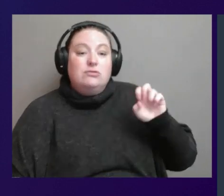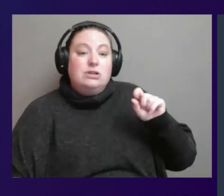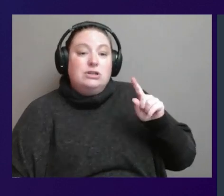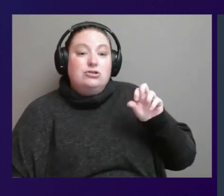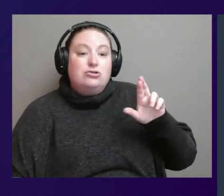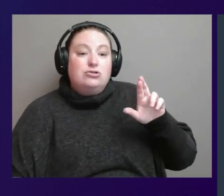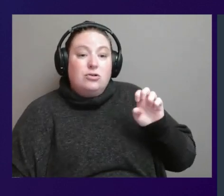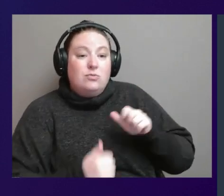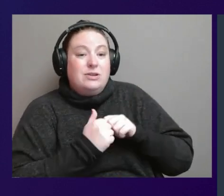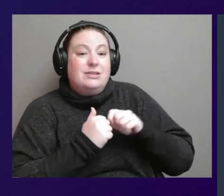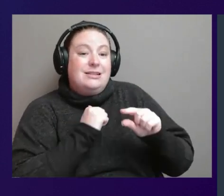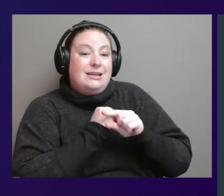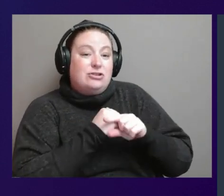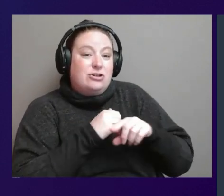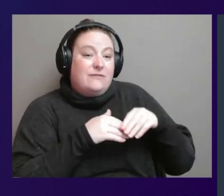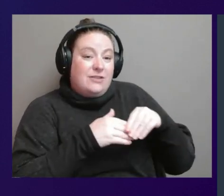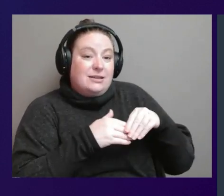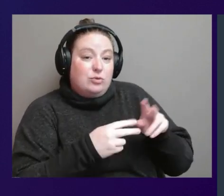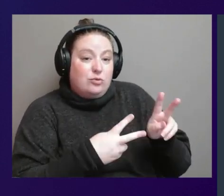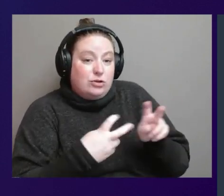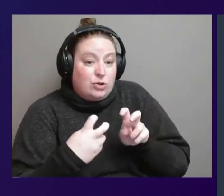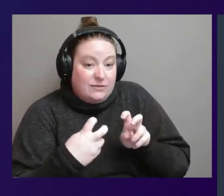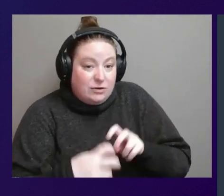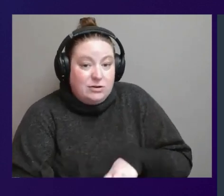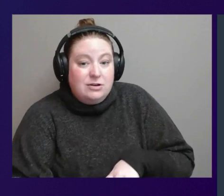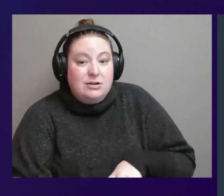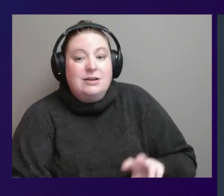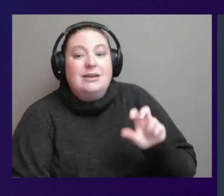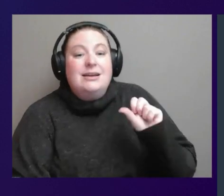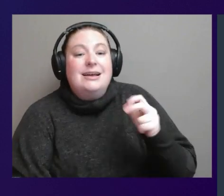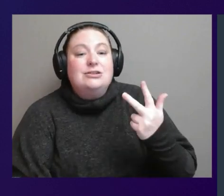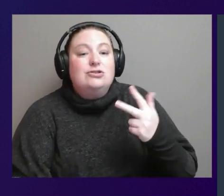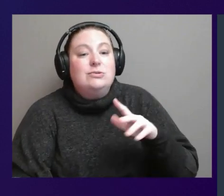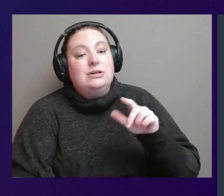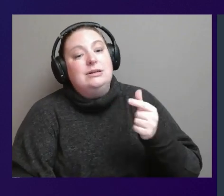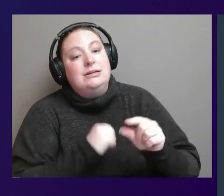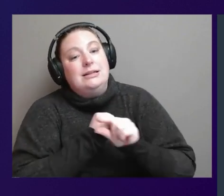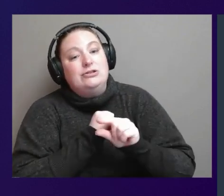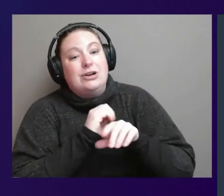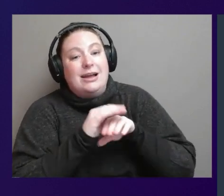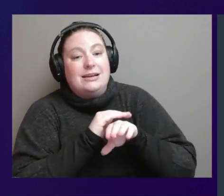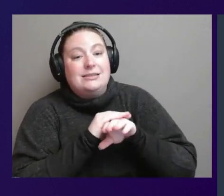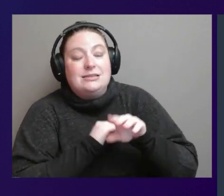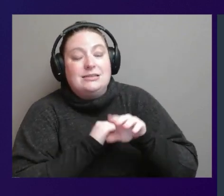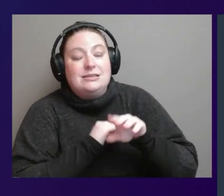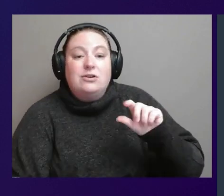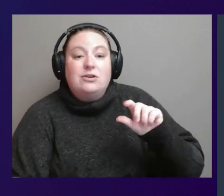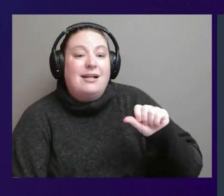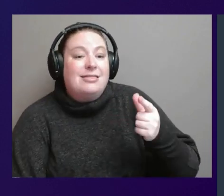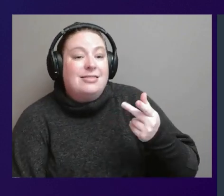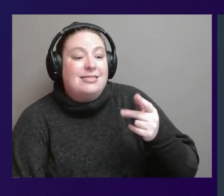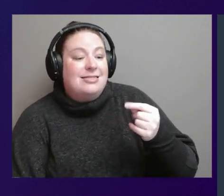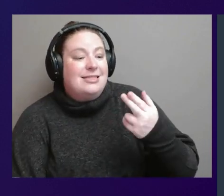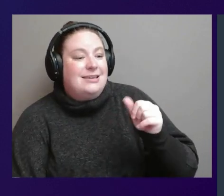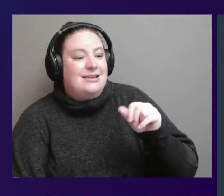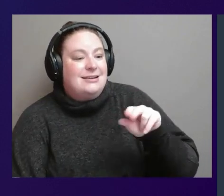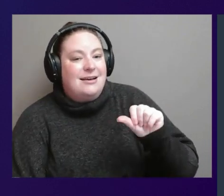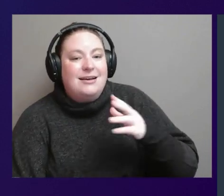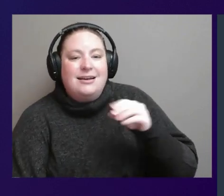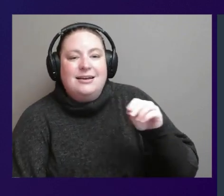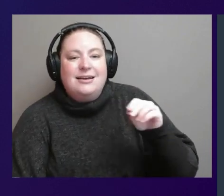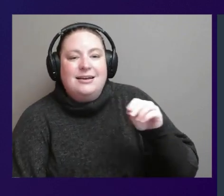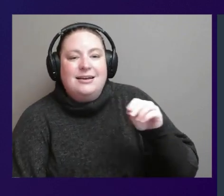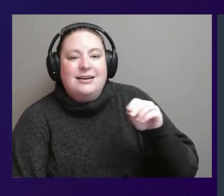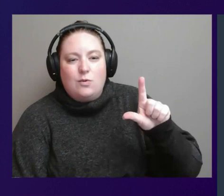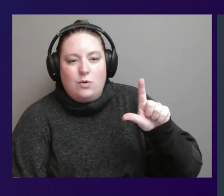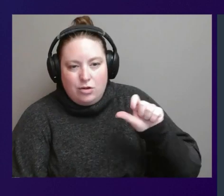Retrieval. You can enable S3 Glacier access for queries in Athena SQL workgroups. Now, let's consider a few